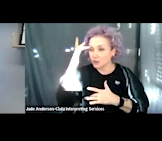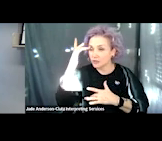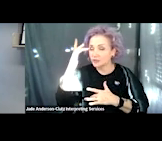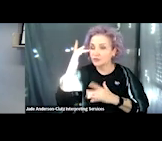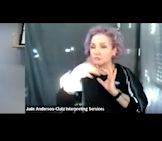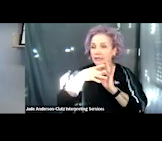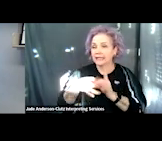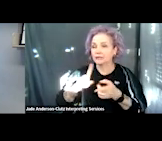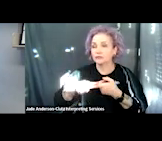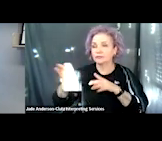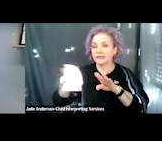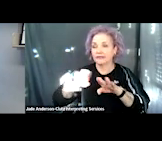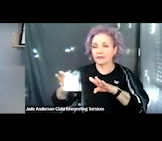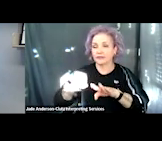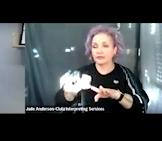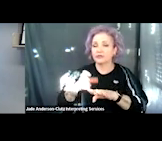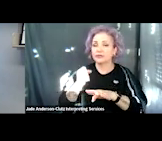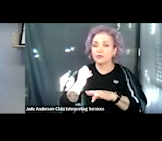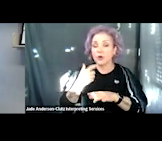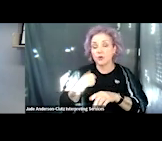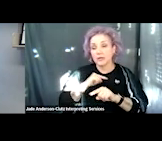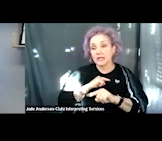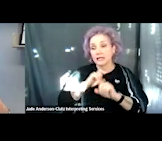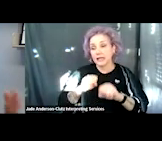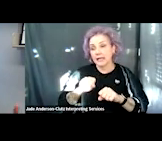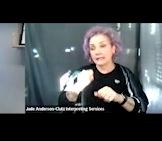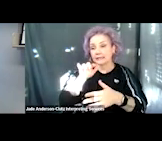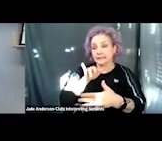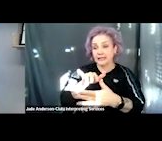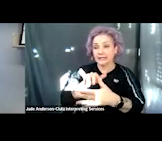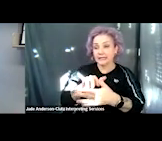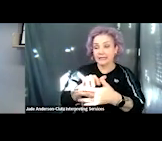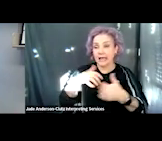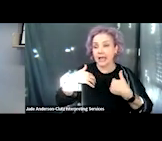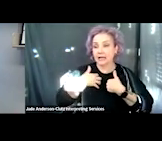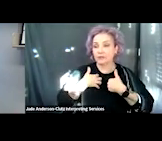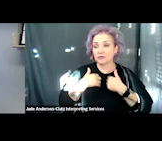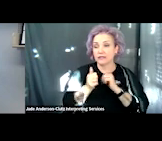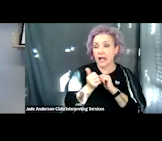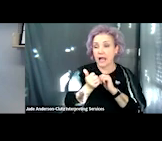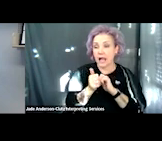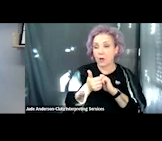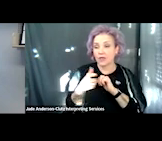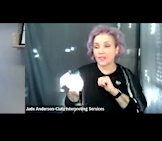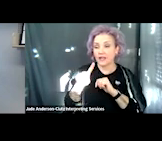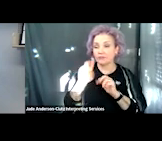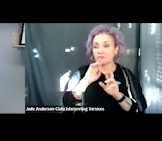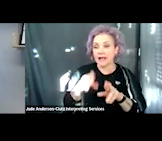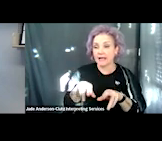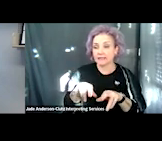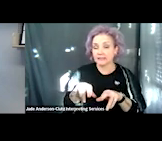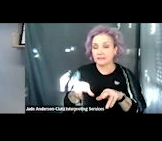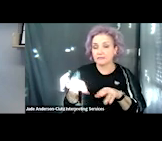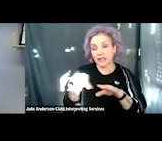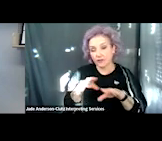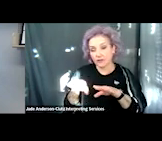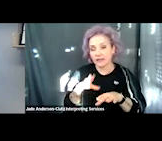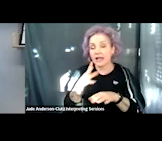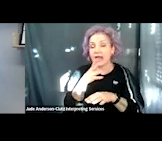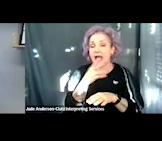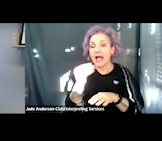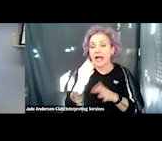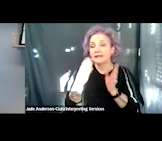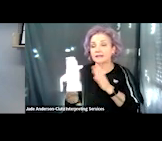response as well. So there's been over 400, at least as far as I know, 400 primary research articles on this topic, and the list is